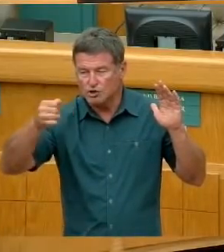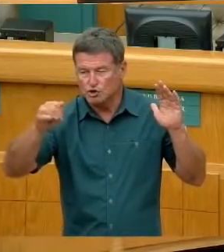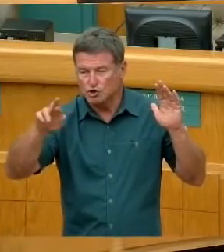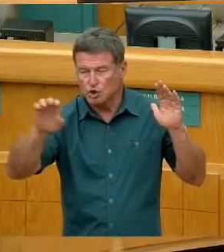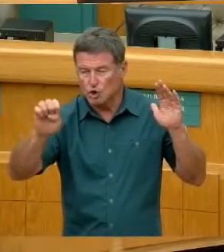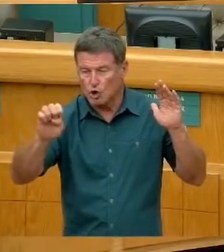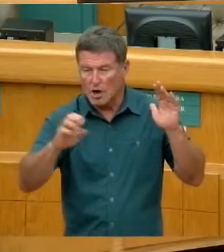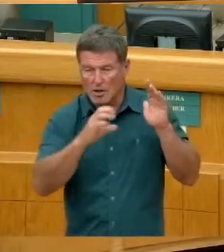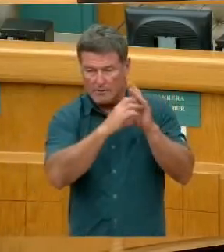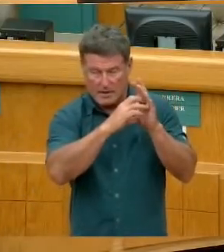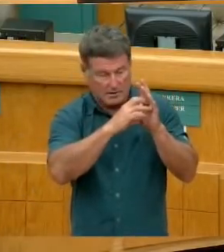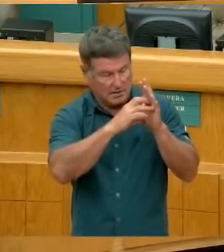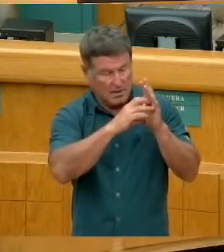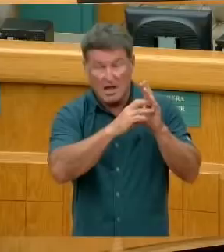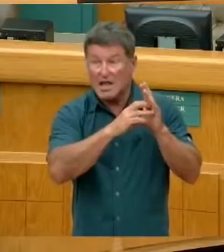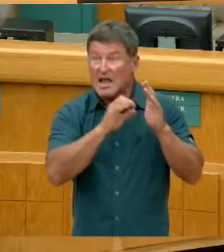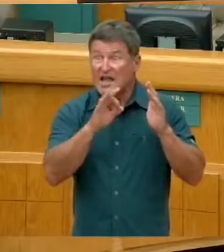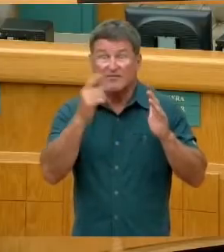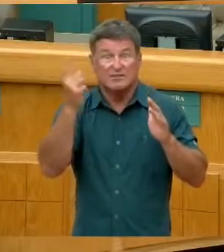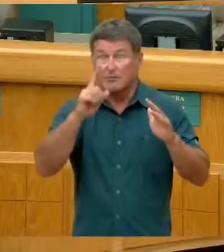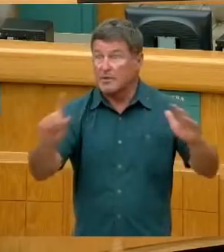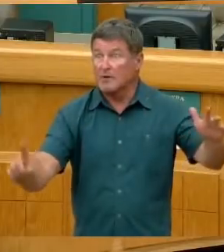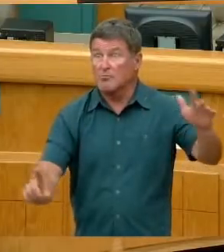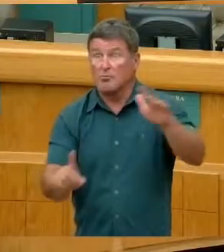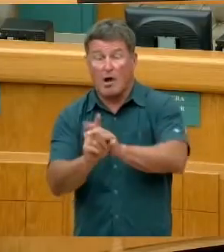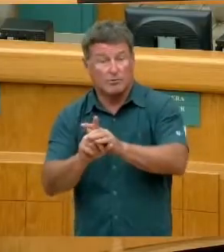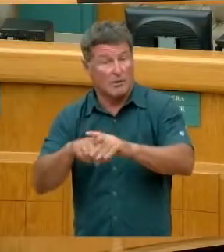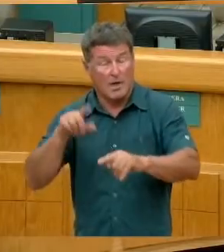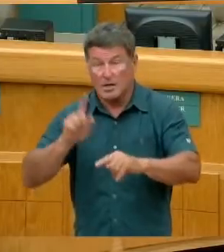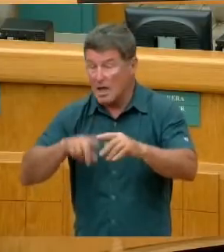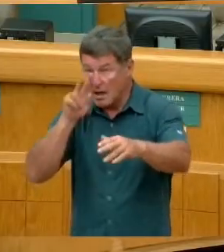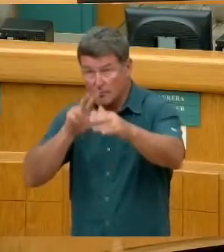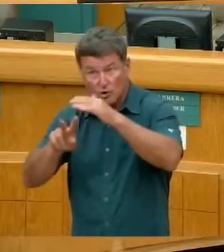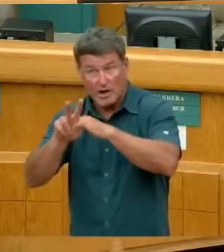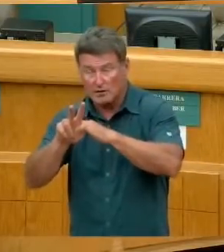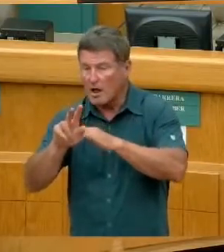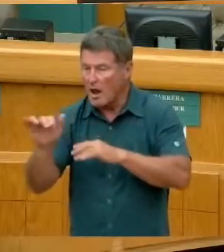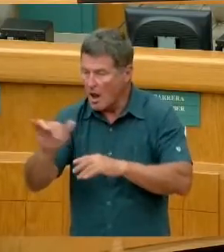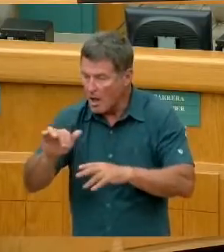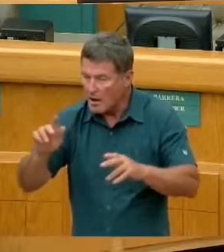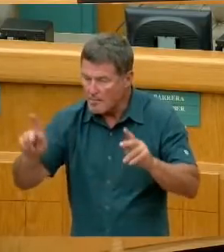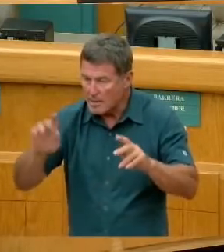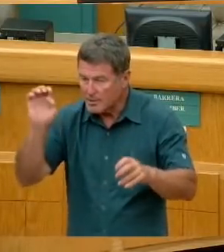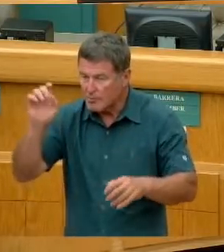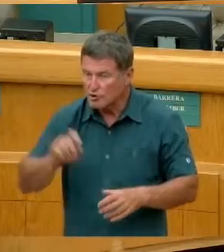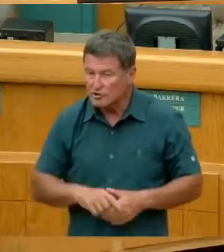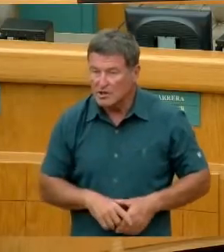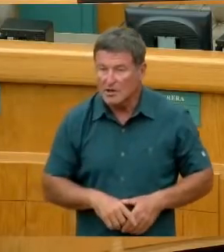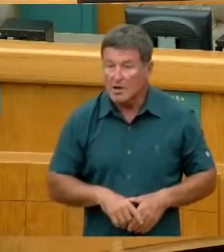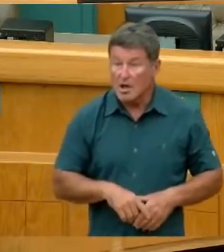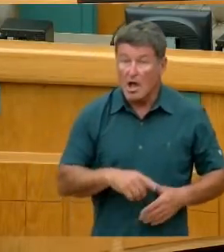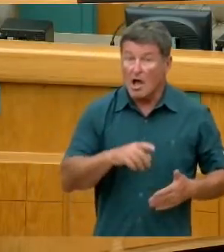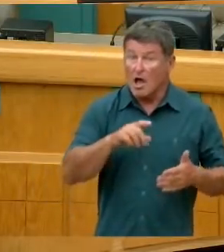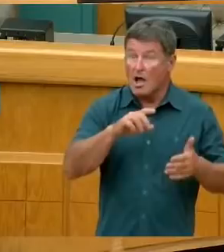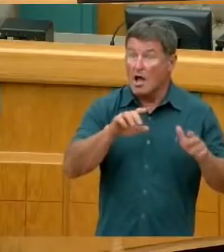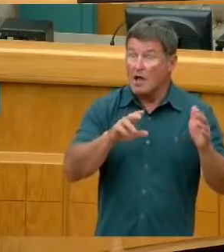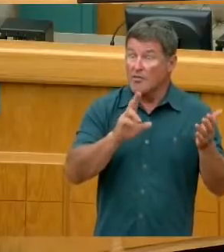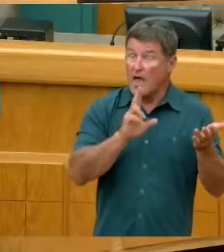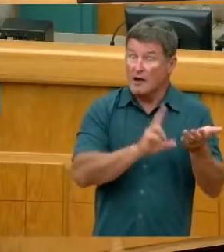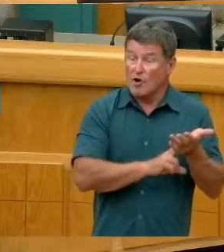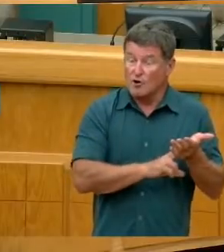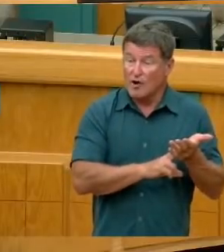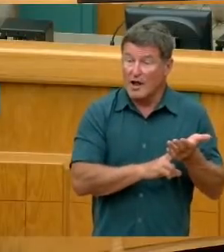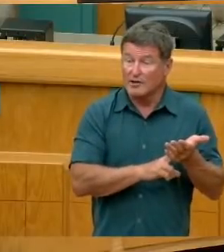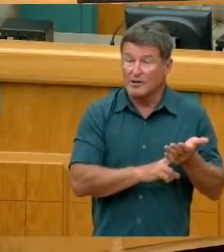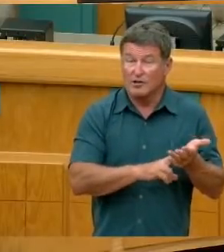to be excused from your contract if something unforeseen happens, like a public emergency. And I really